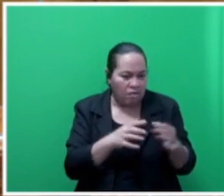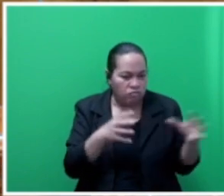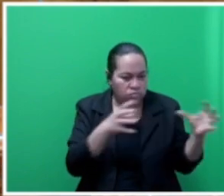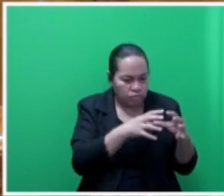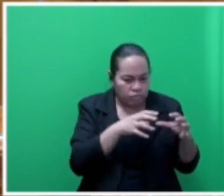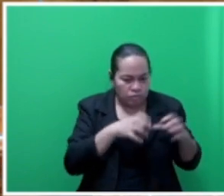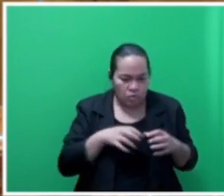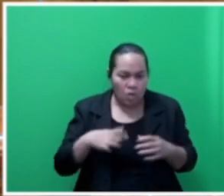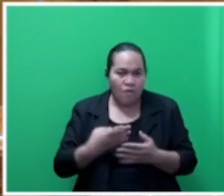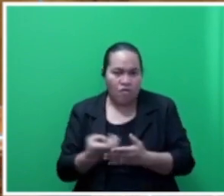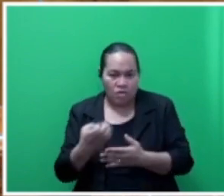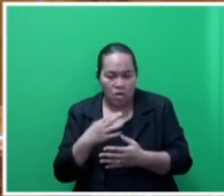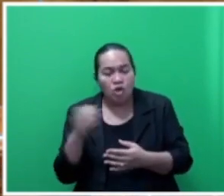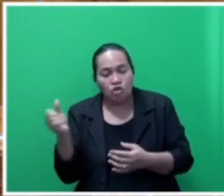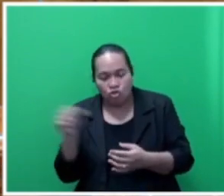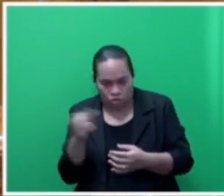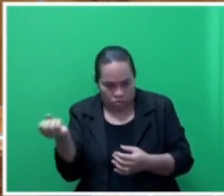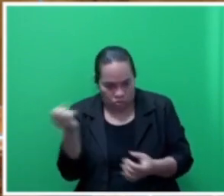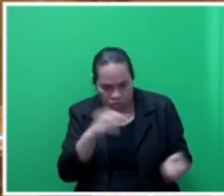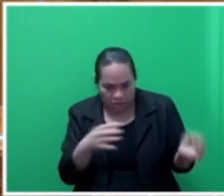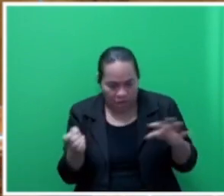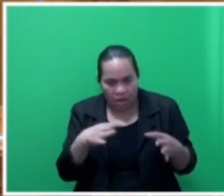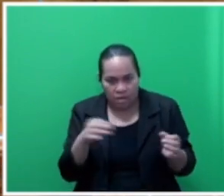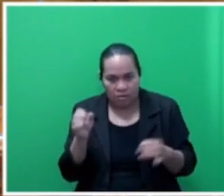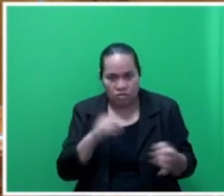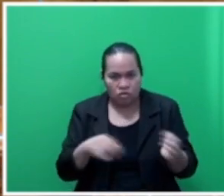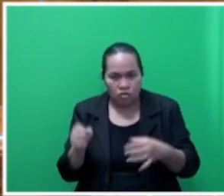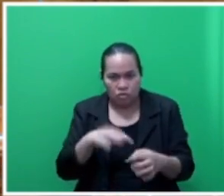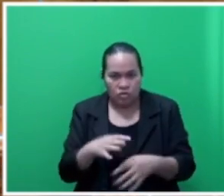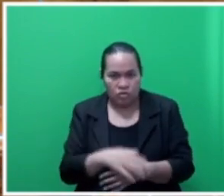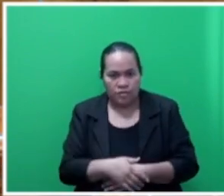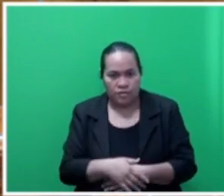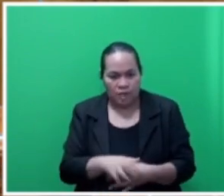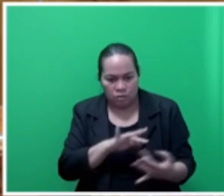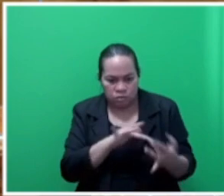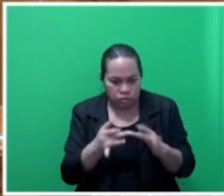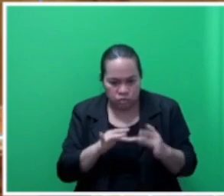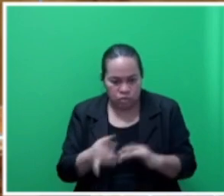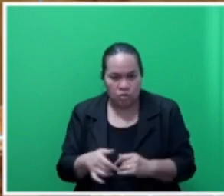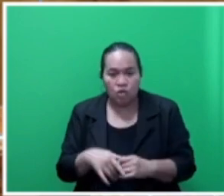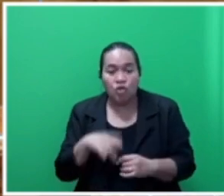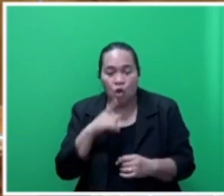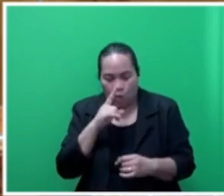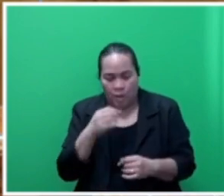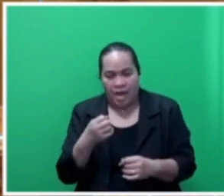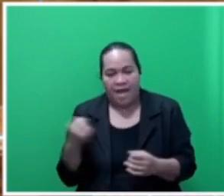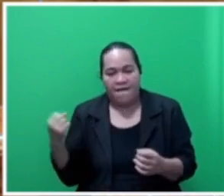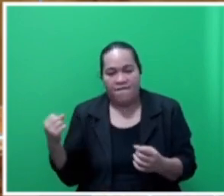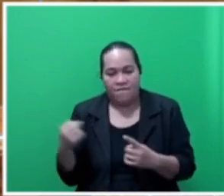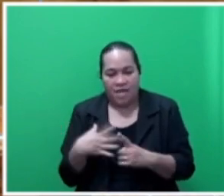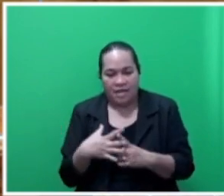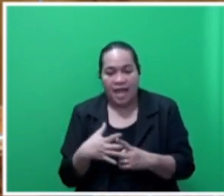economy coming together or contributing to each other, and that affects the healthy growth of the